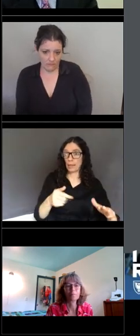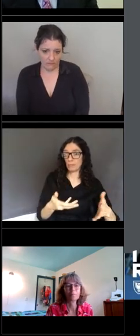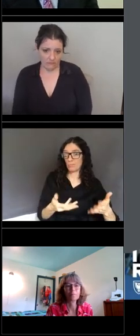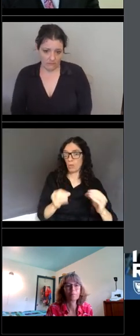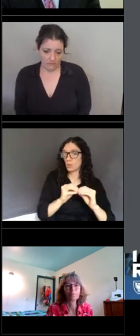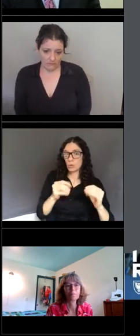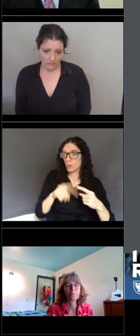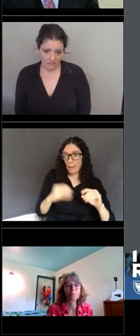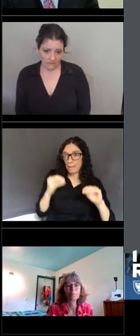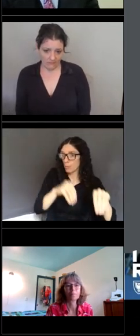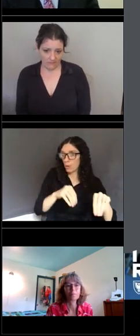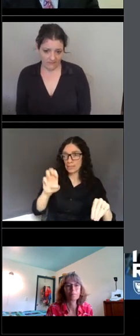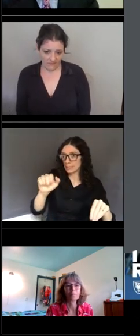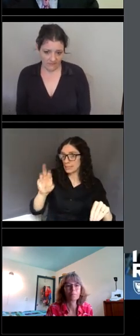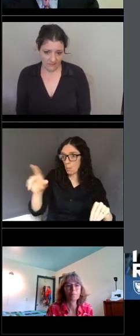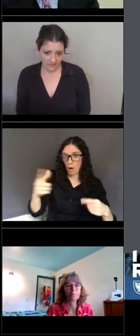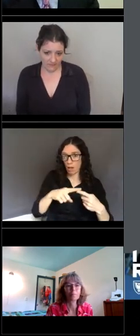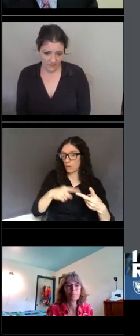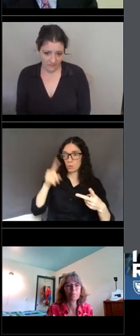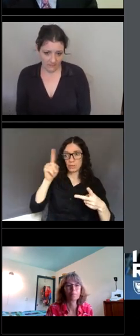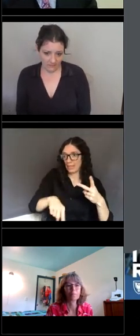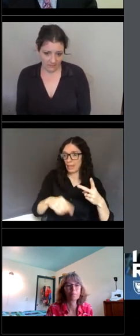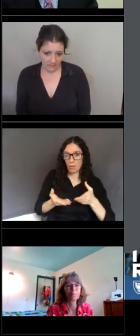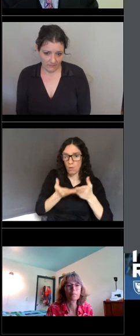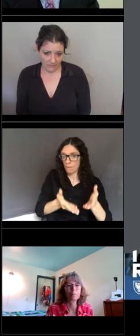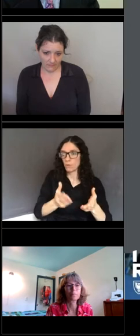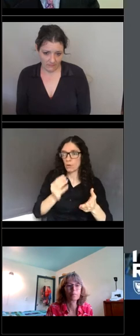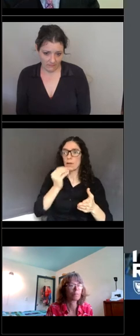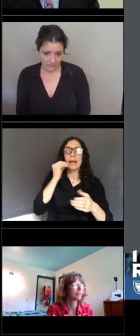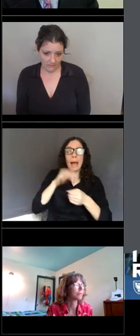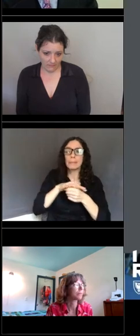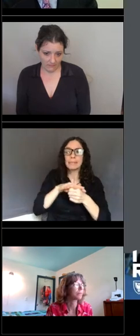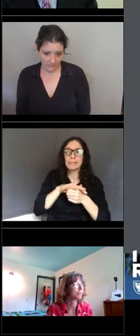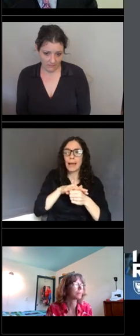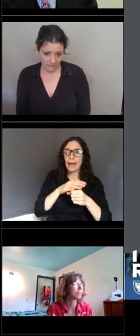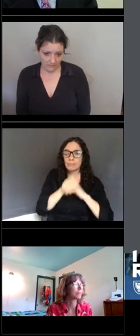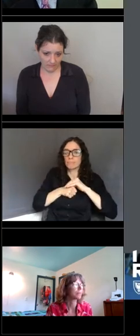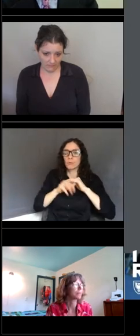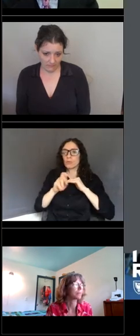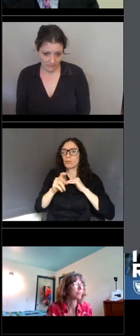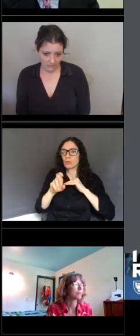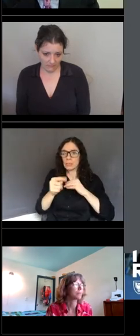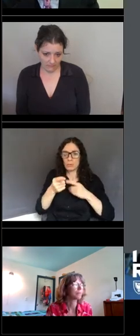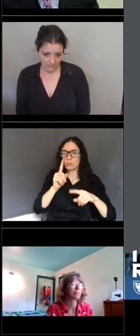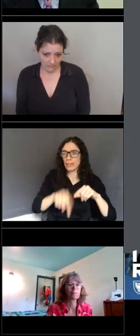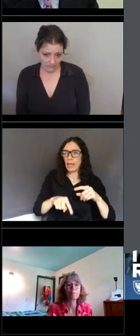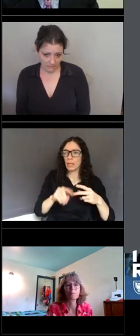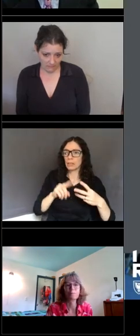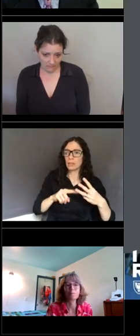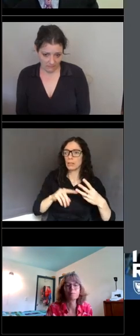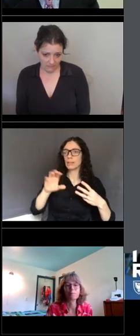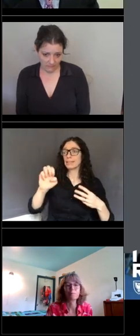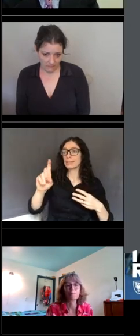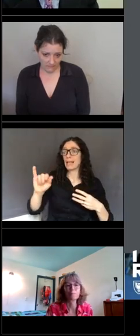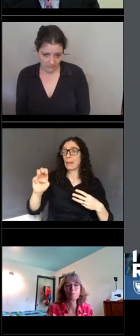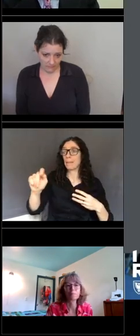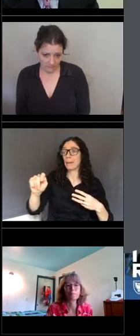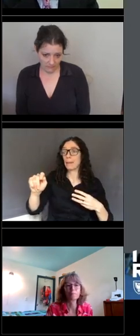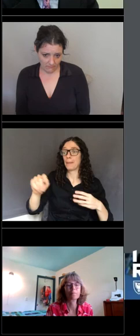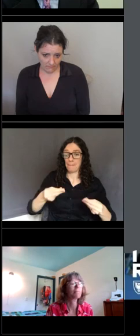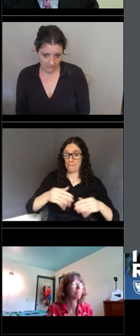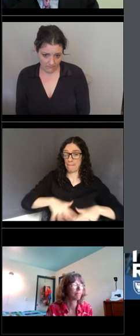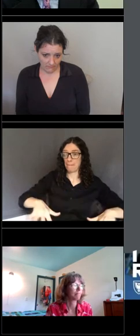There's no habitat retreat. There's no, you know, shoring up of the sediment base. So that has to be kept